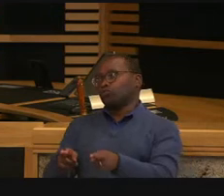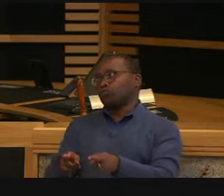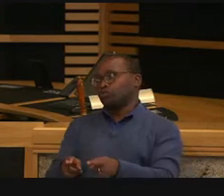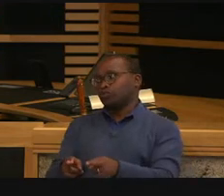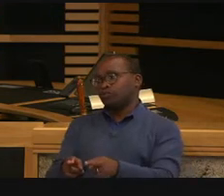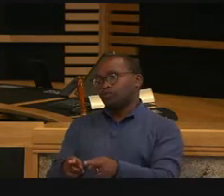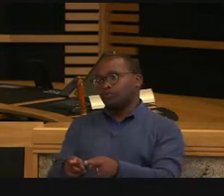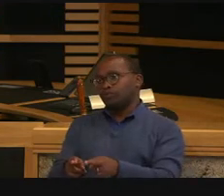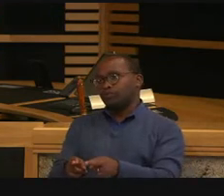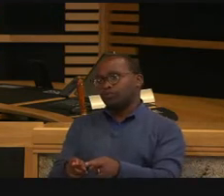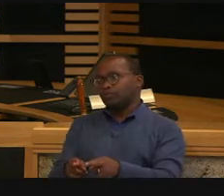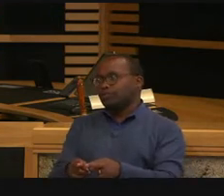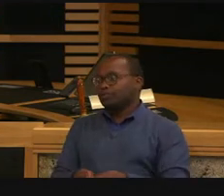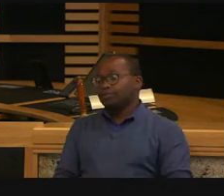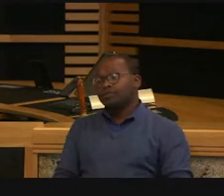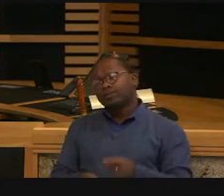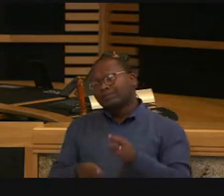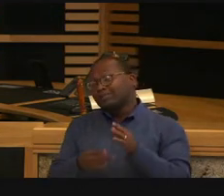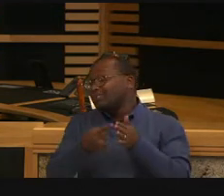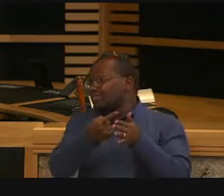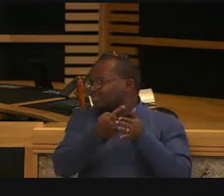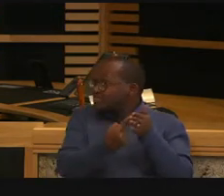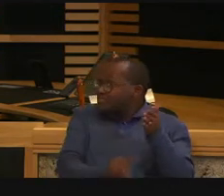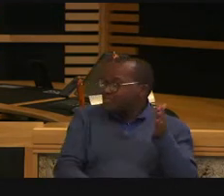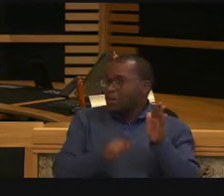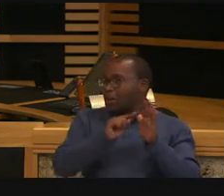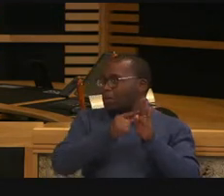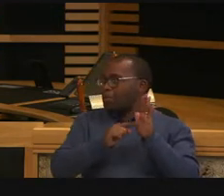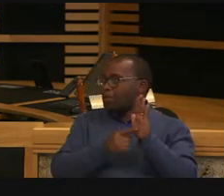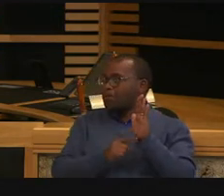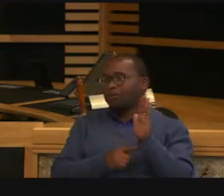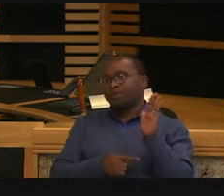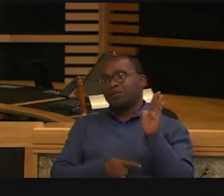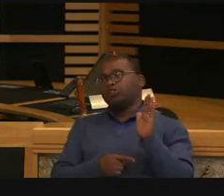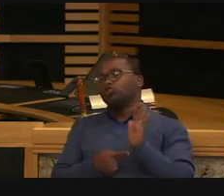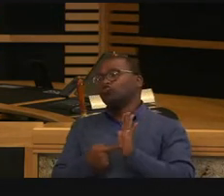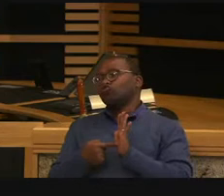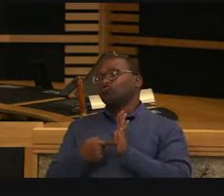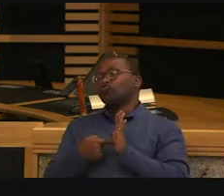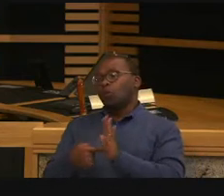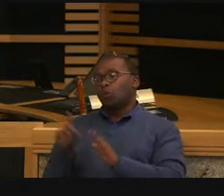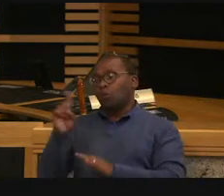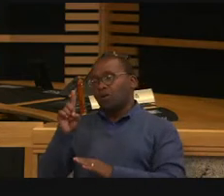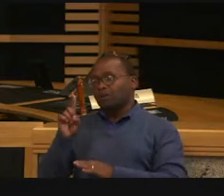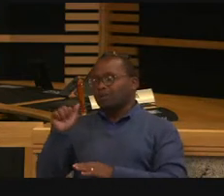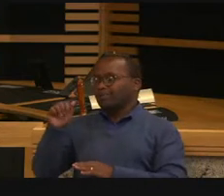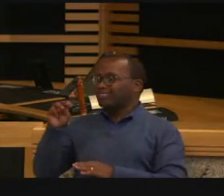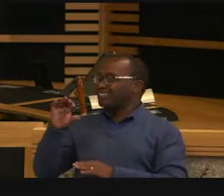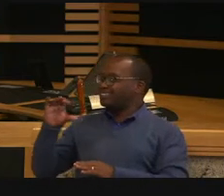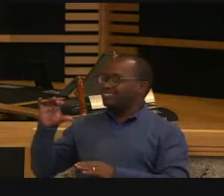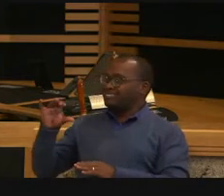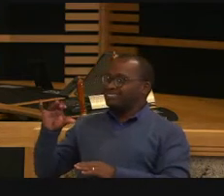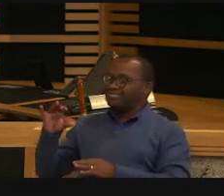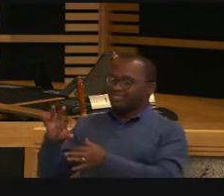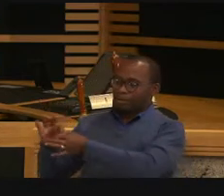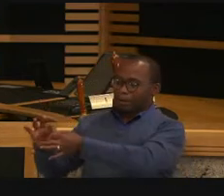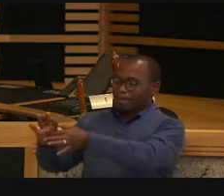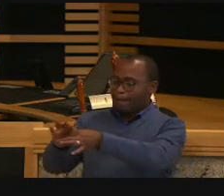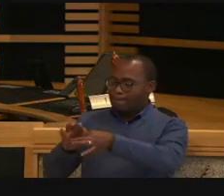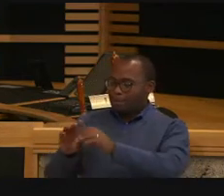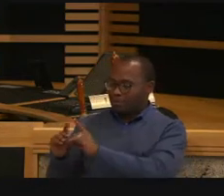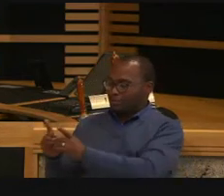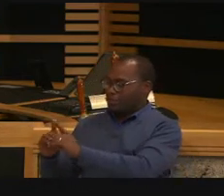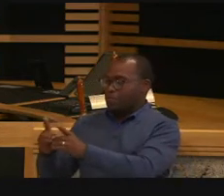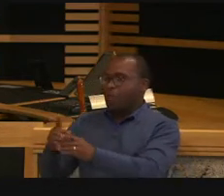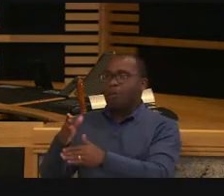approach in this department. There's definitely a lack of an integrated approach here. The integration that we